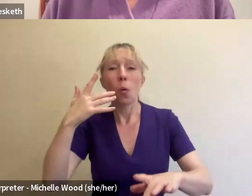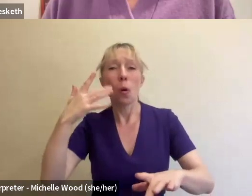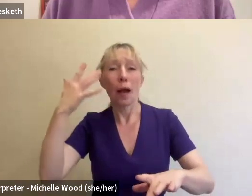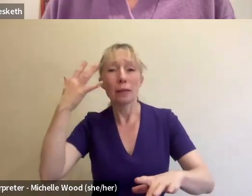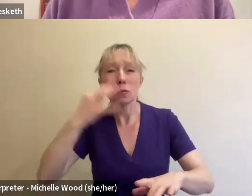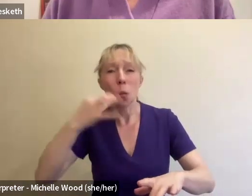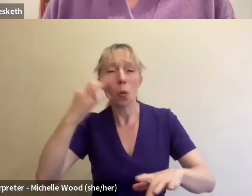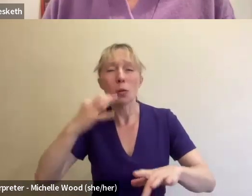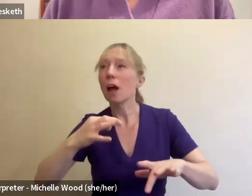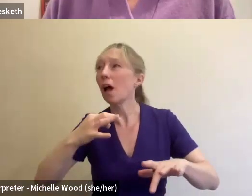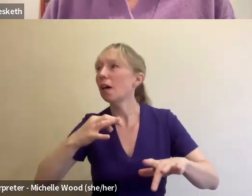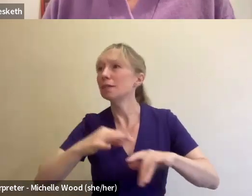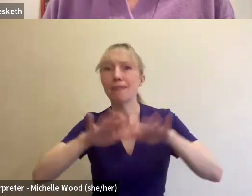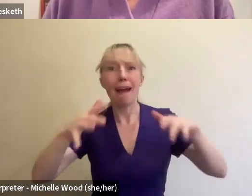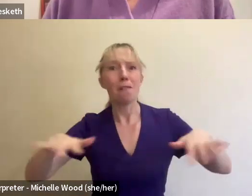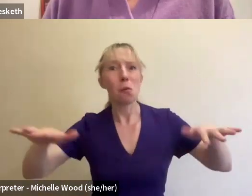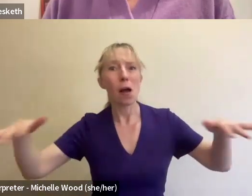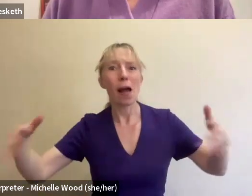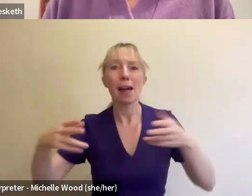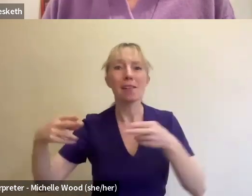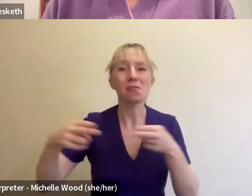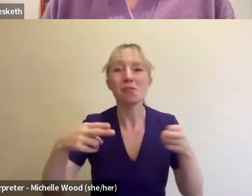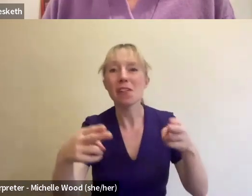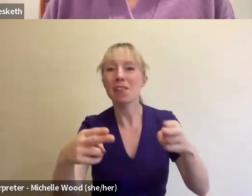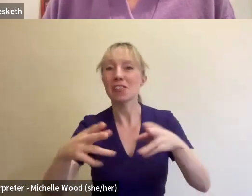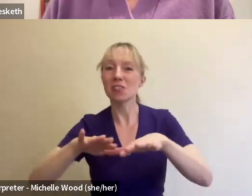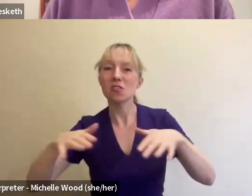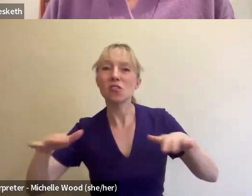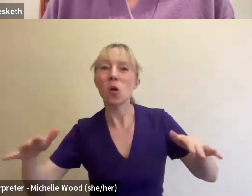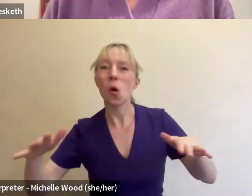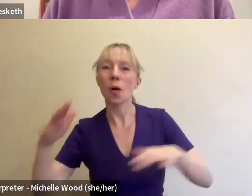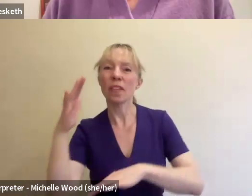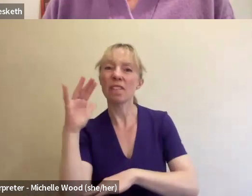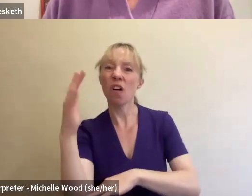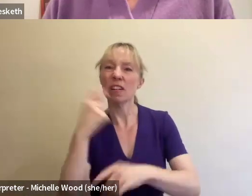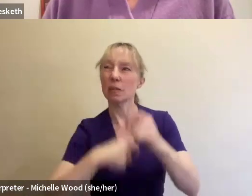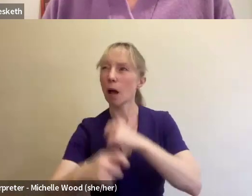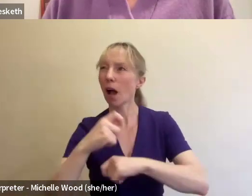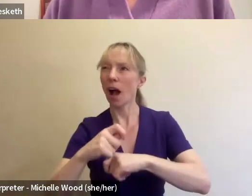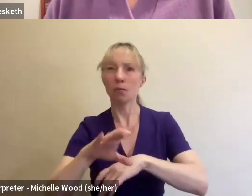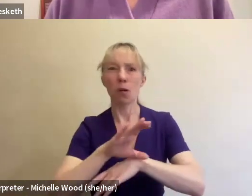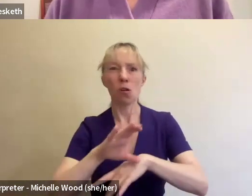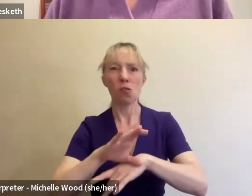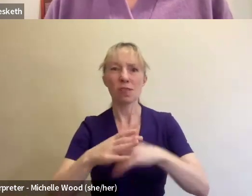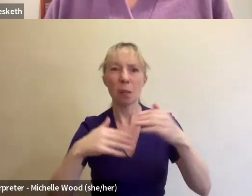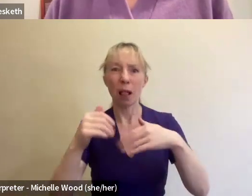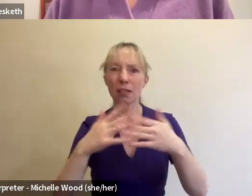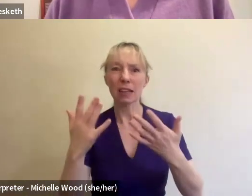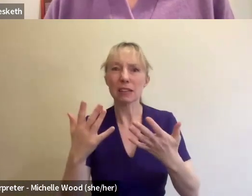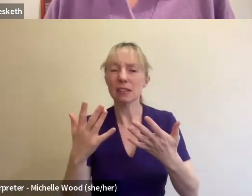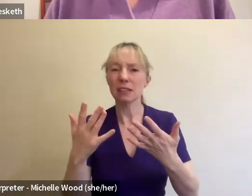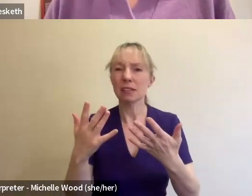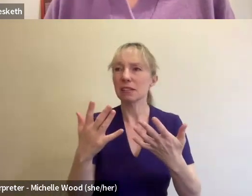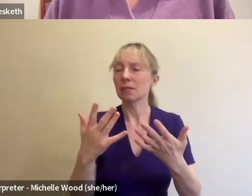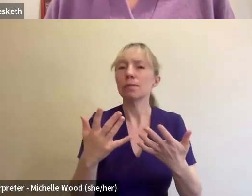overflowed. With rivers, shores, and forests reduced to concrete buildings, produce is grown in terrace